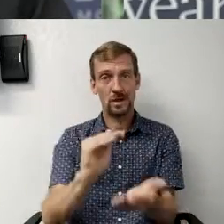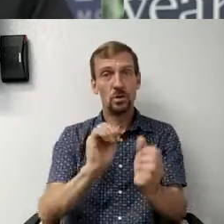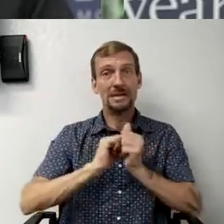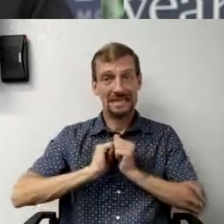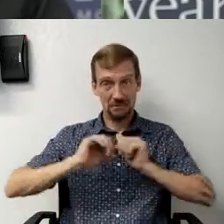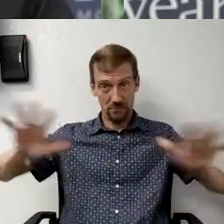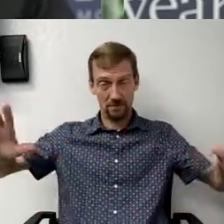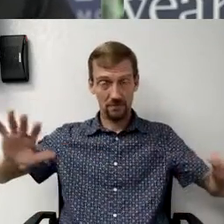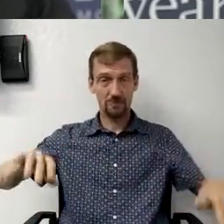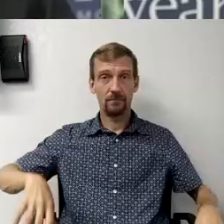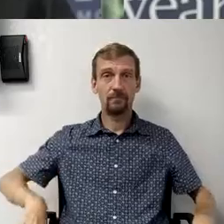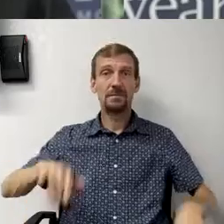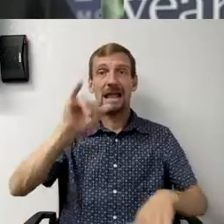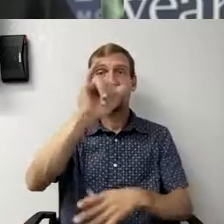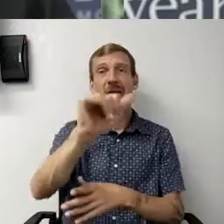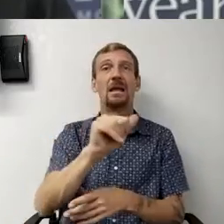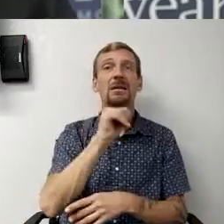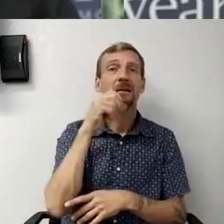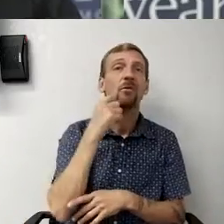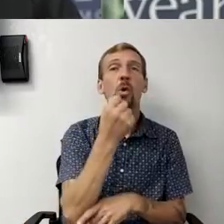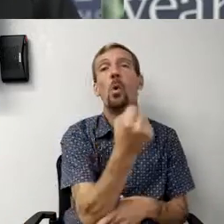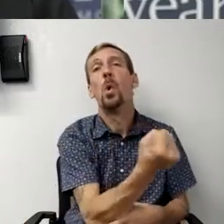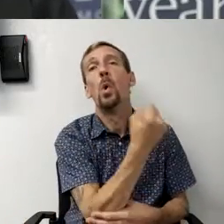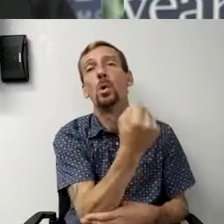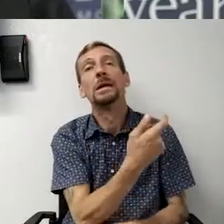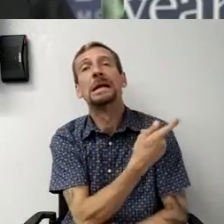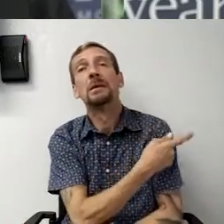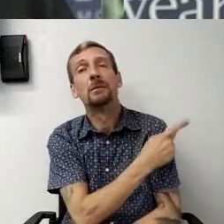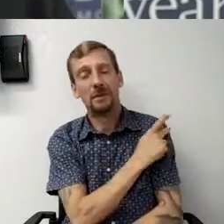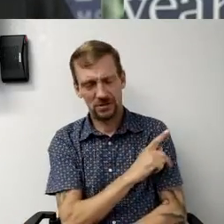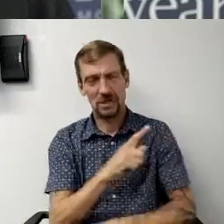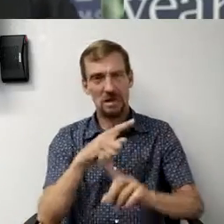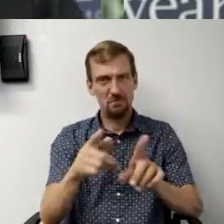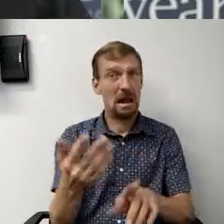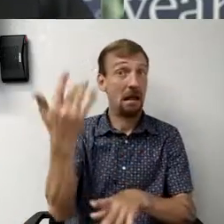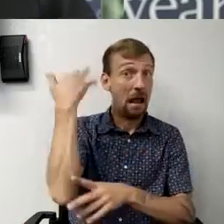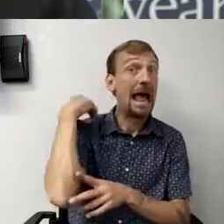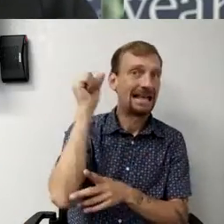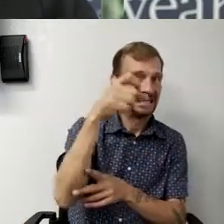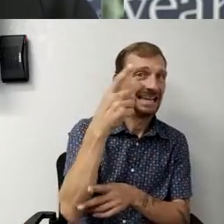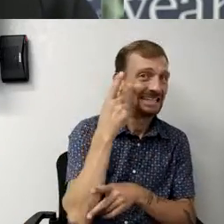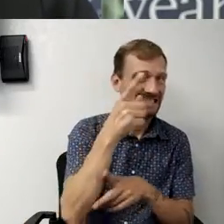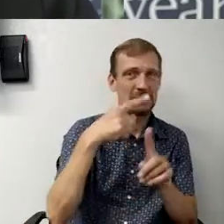that. It is not actually because of holding patients, which we have seen in past flu seasons.